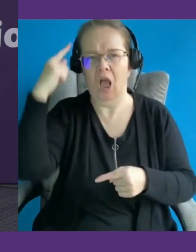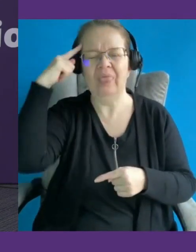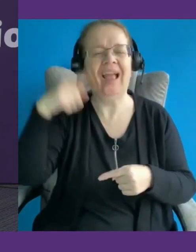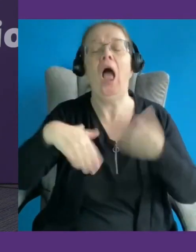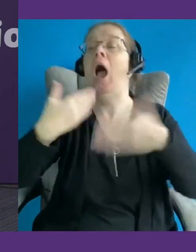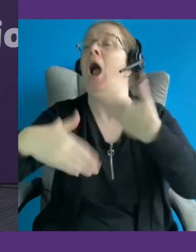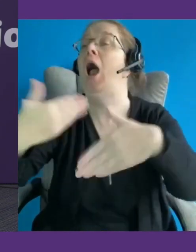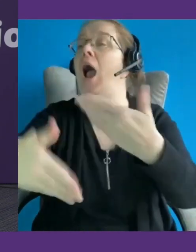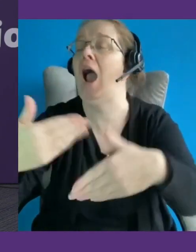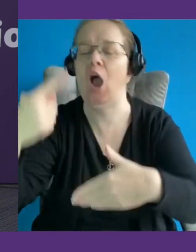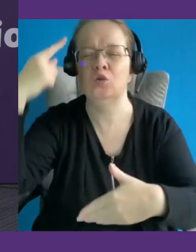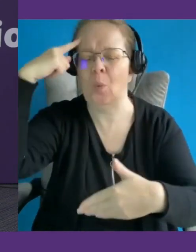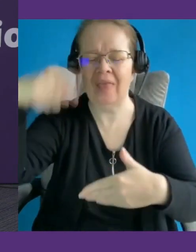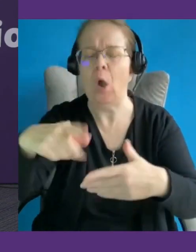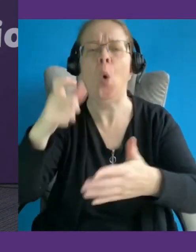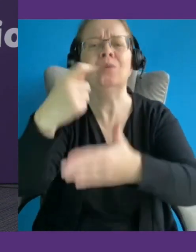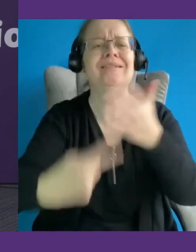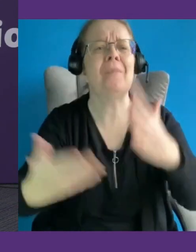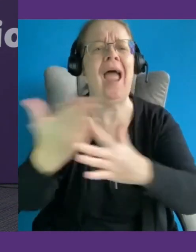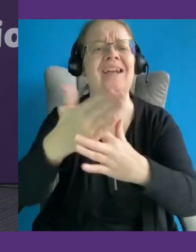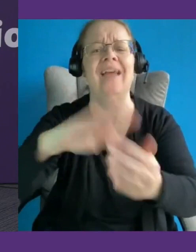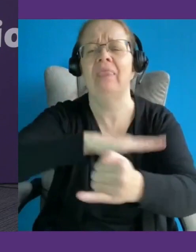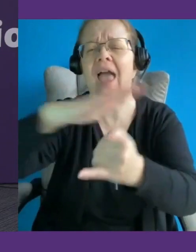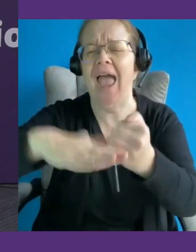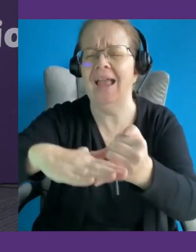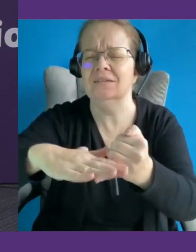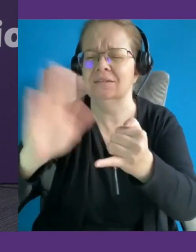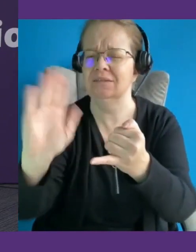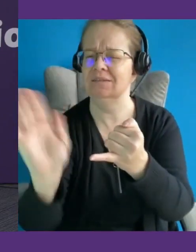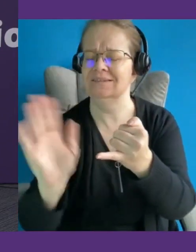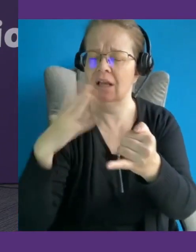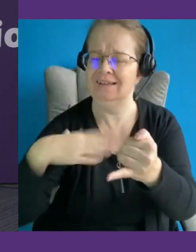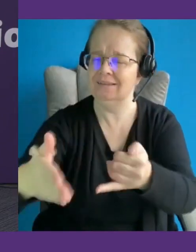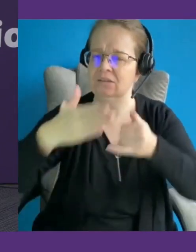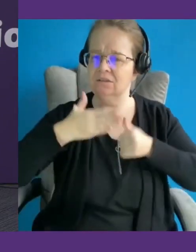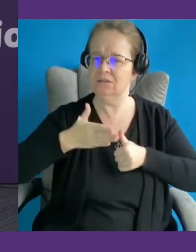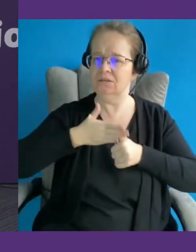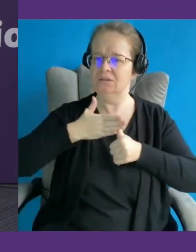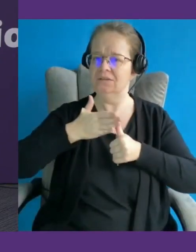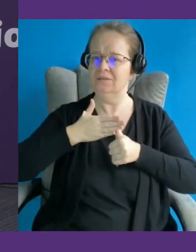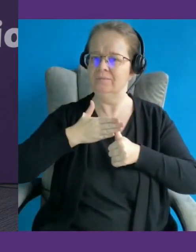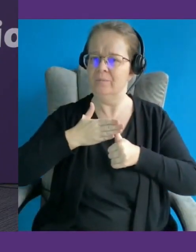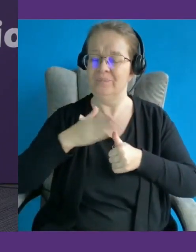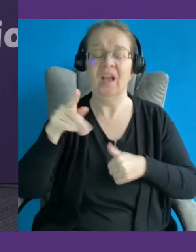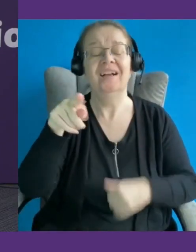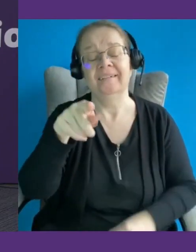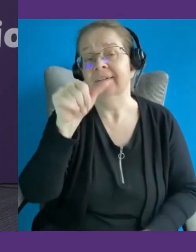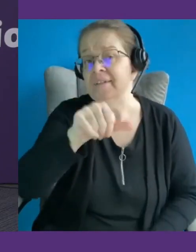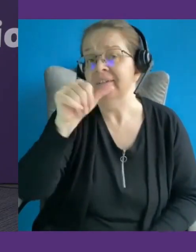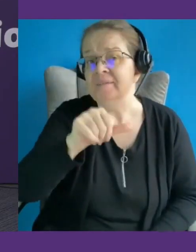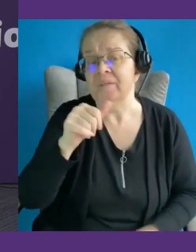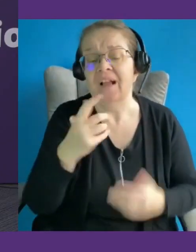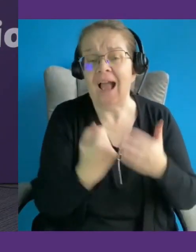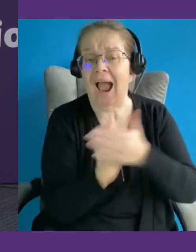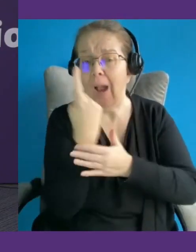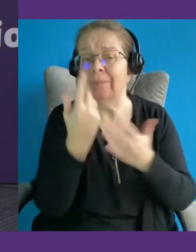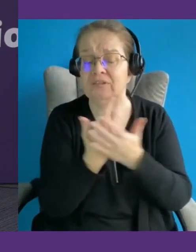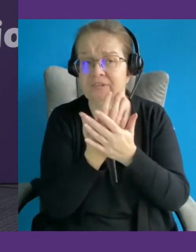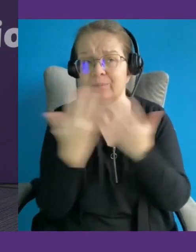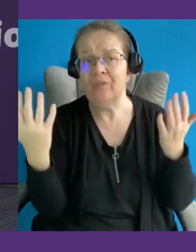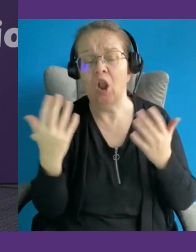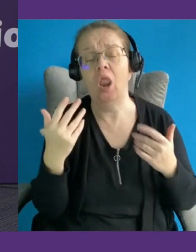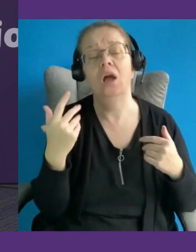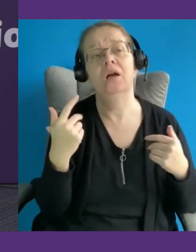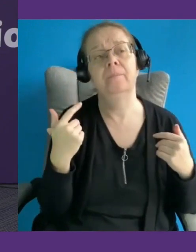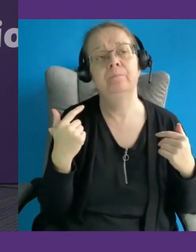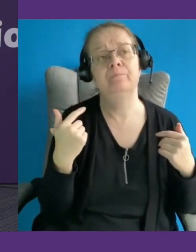initial spark. I guess that's the goal, isn't it? Yeah, and I think that happens in a lot of ways. I mean, certainly because we